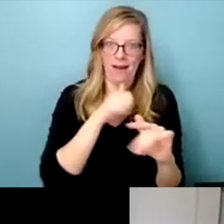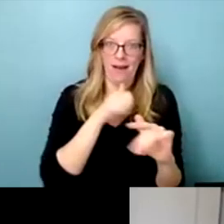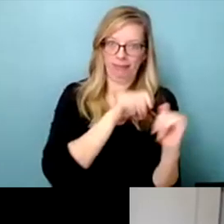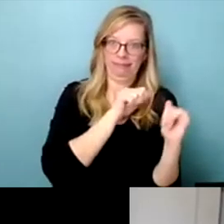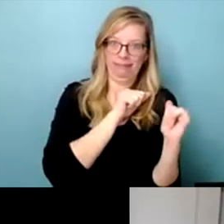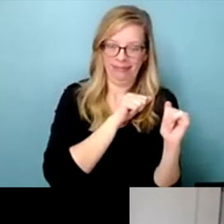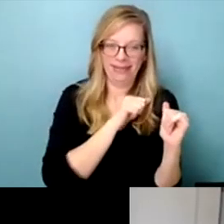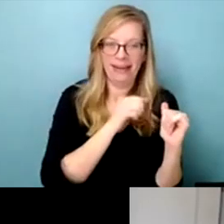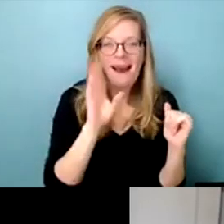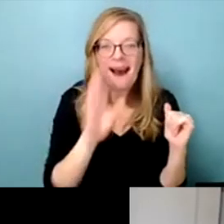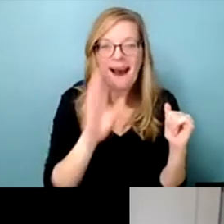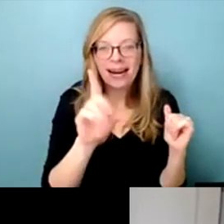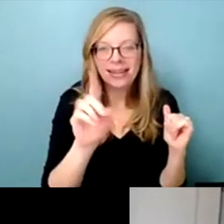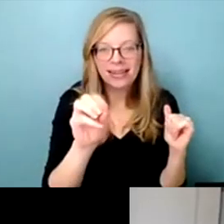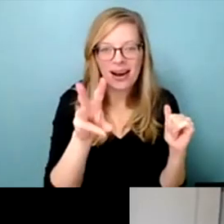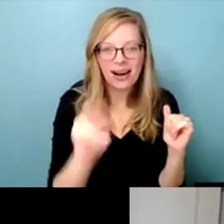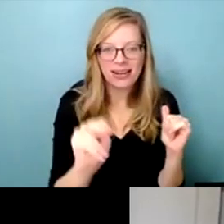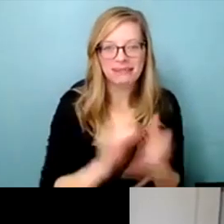Hi, Dawn.